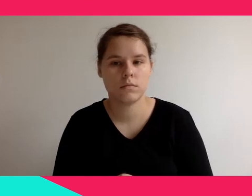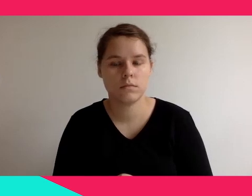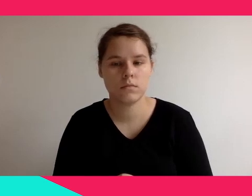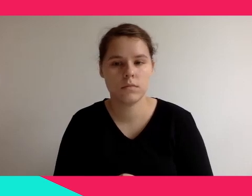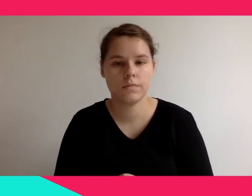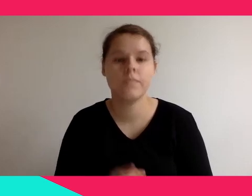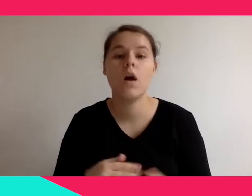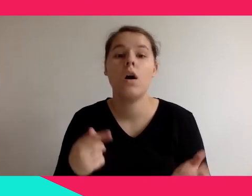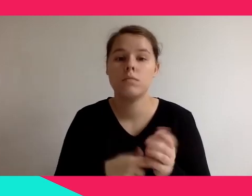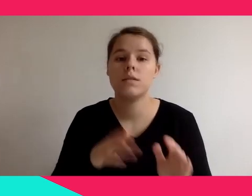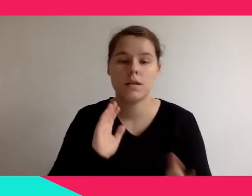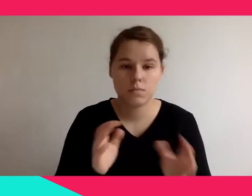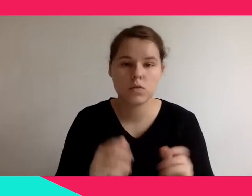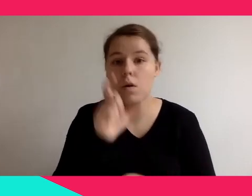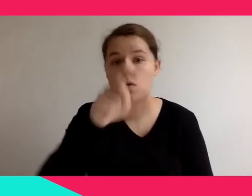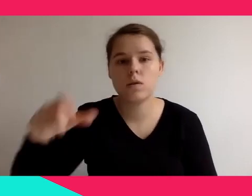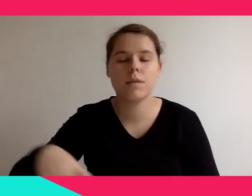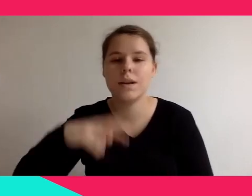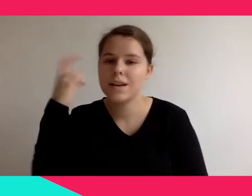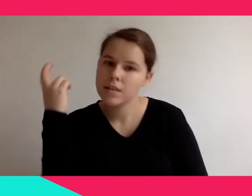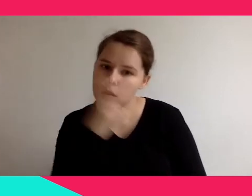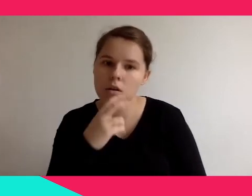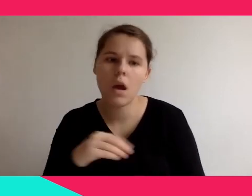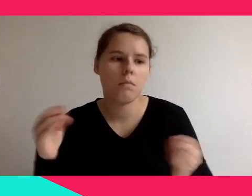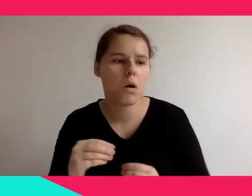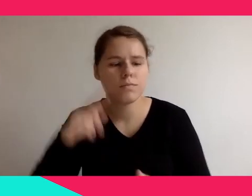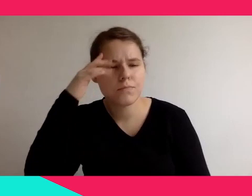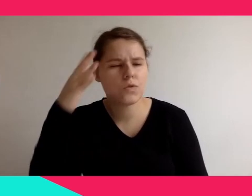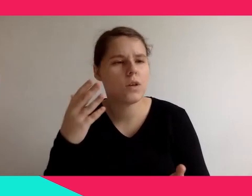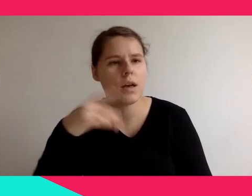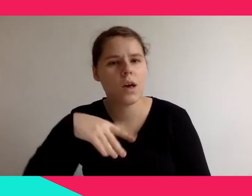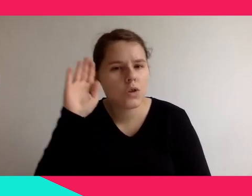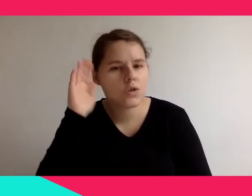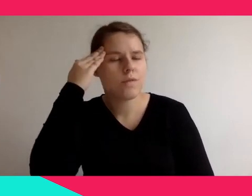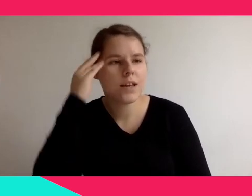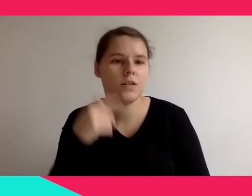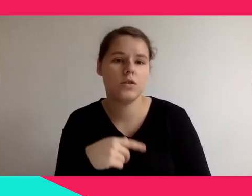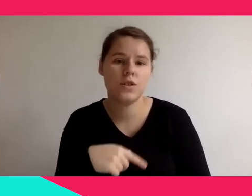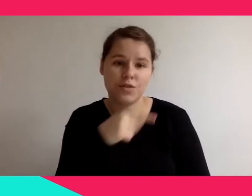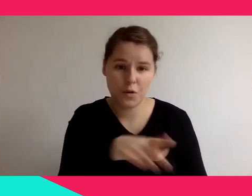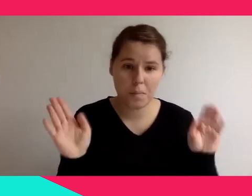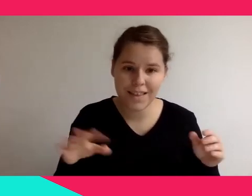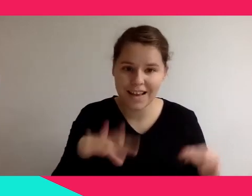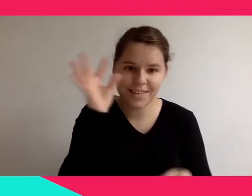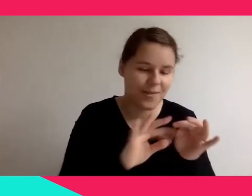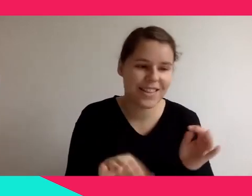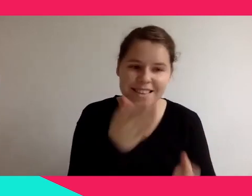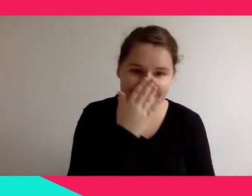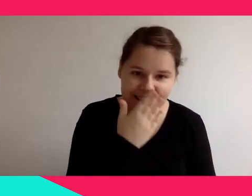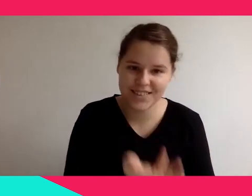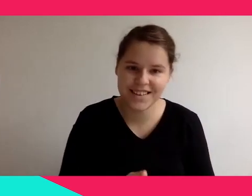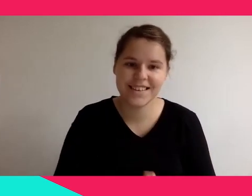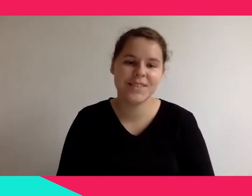species of a bird in the list, in the drop-down list. We even found out that if people type very